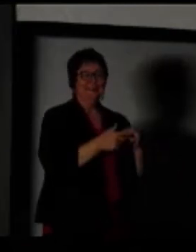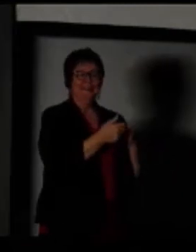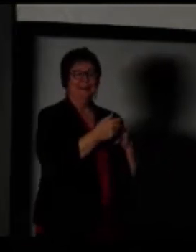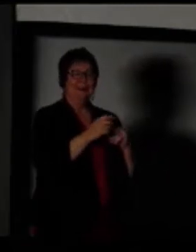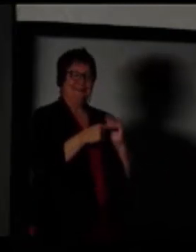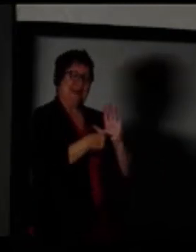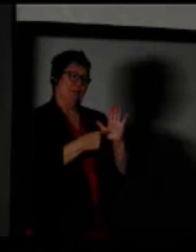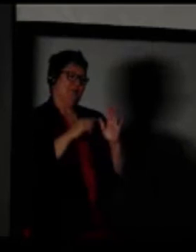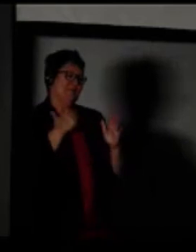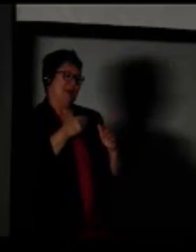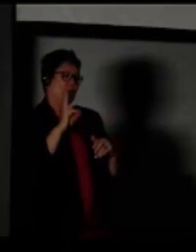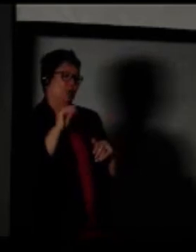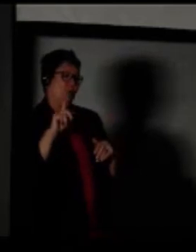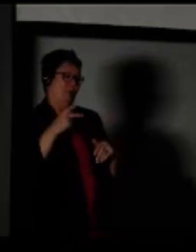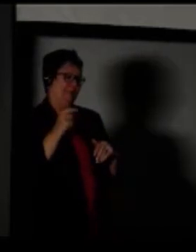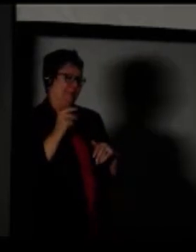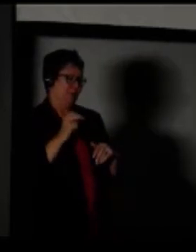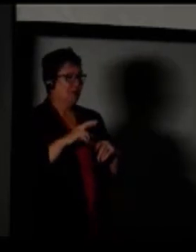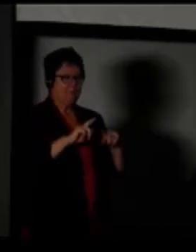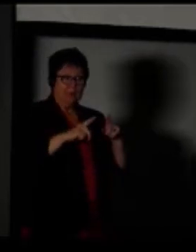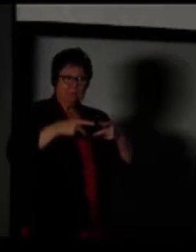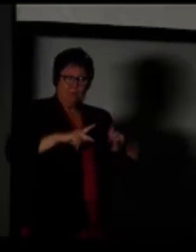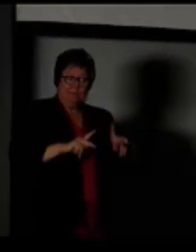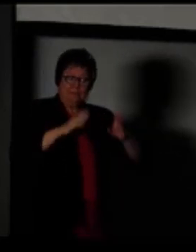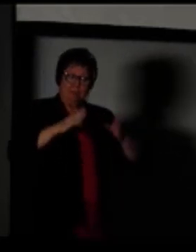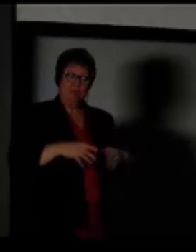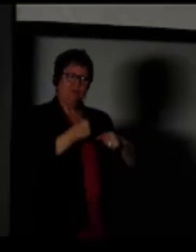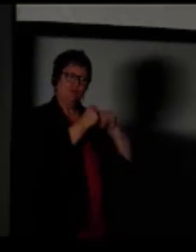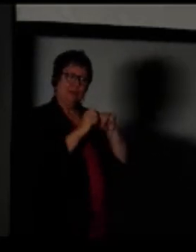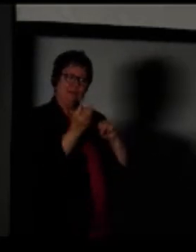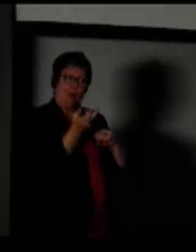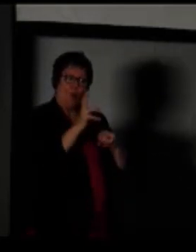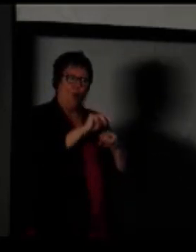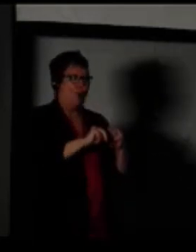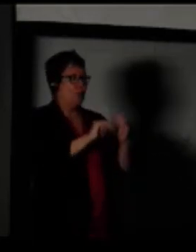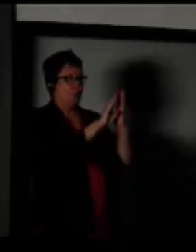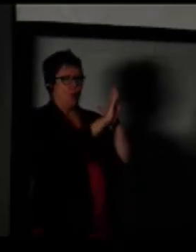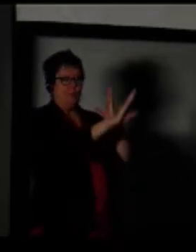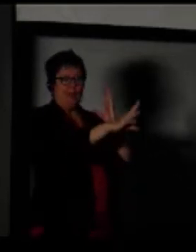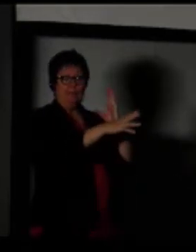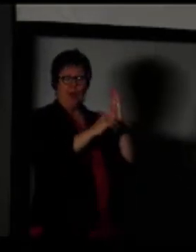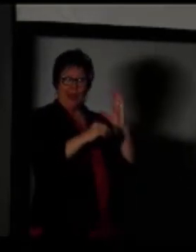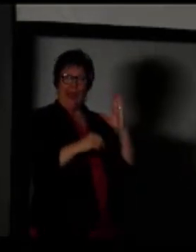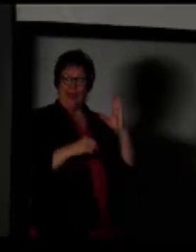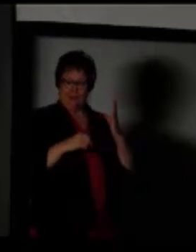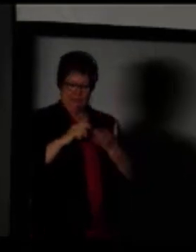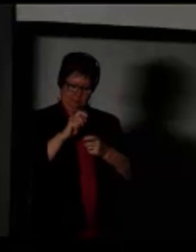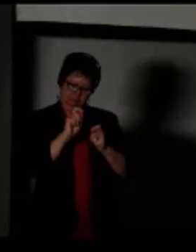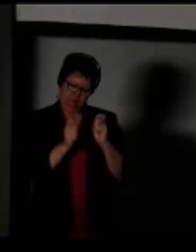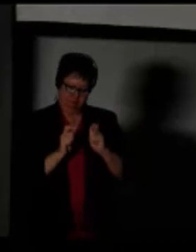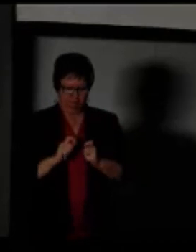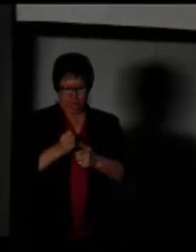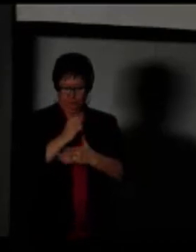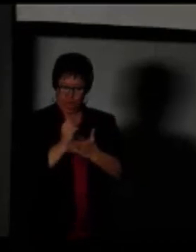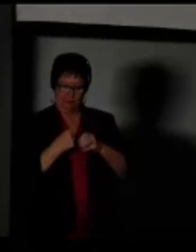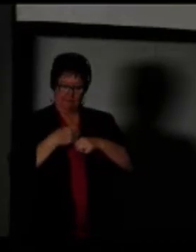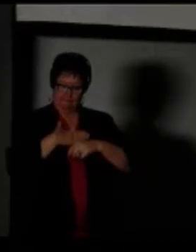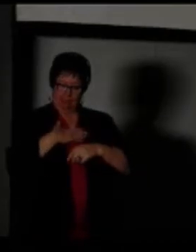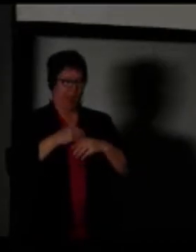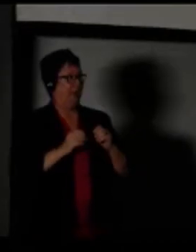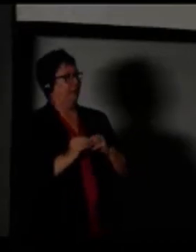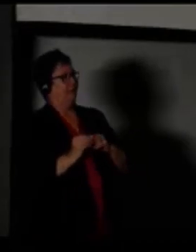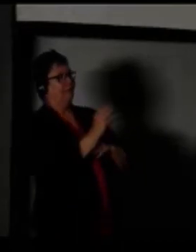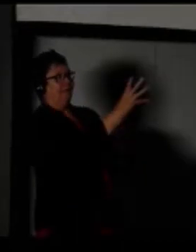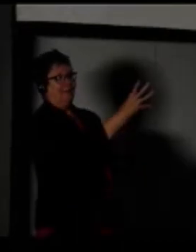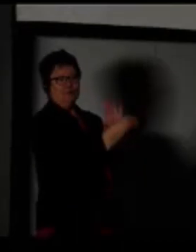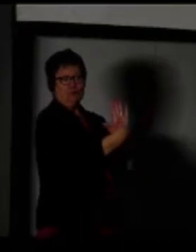but most importantly, allows the visitor to create her own wall covering and show it live on the wall. So the success of something as simple